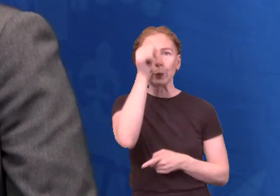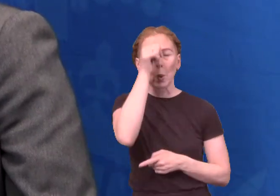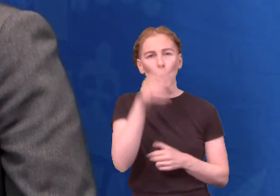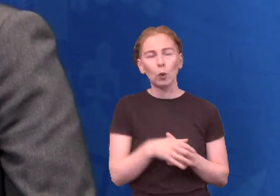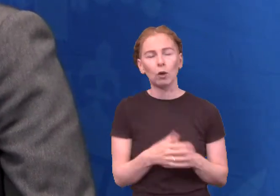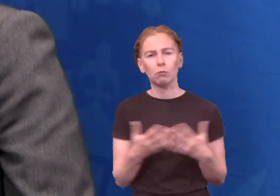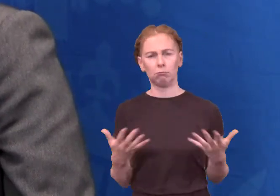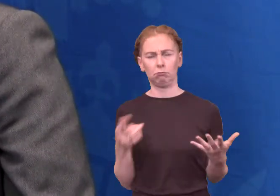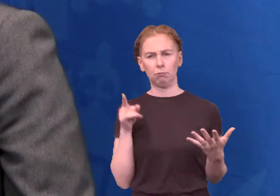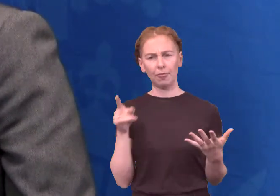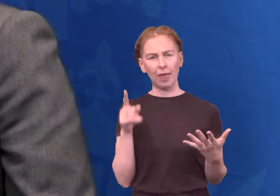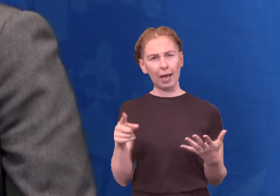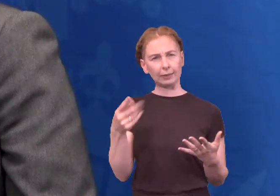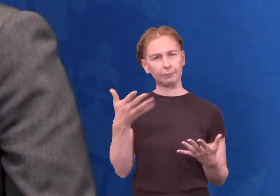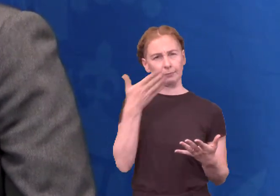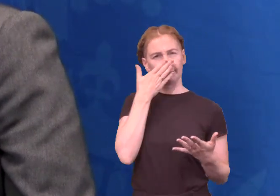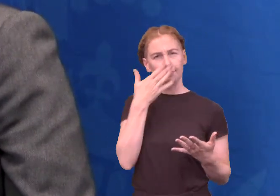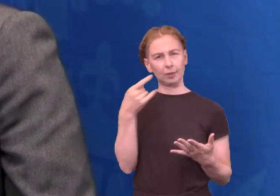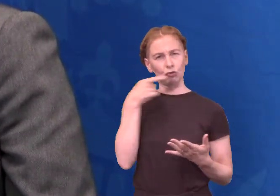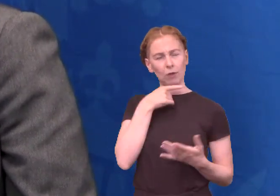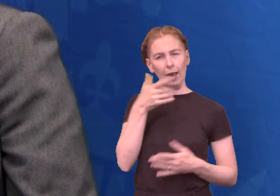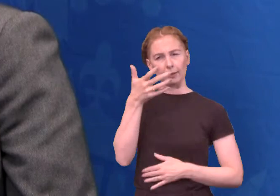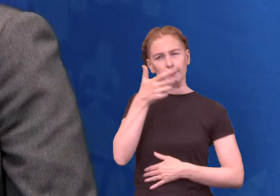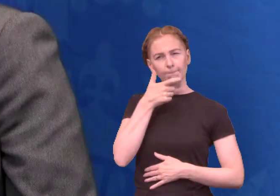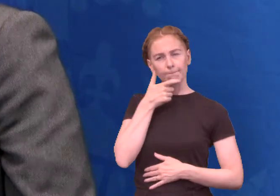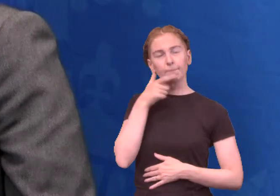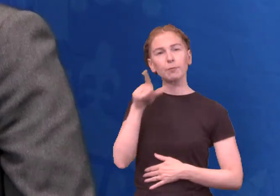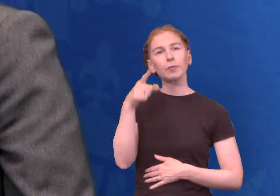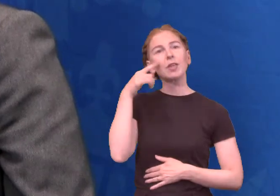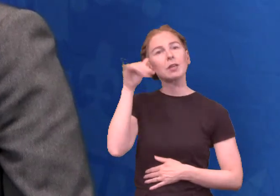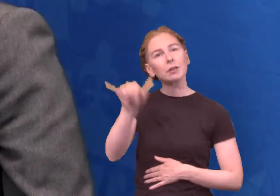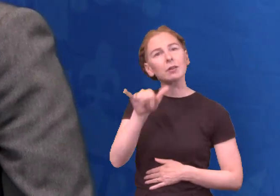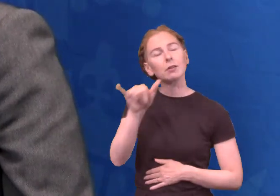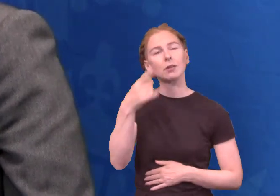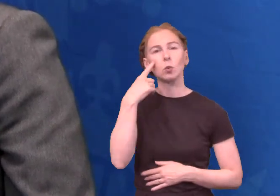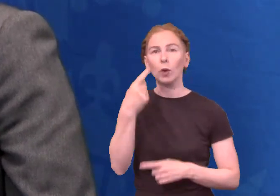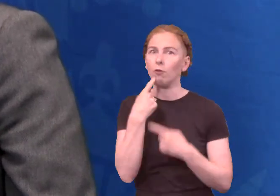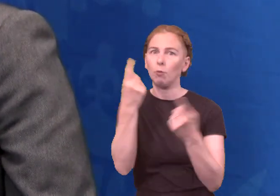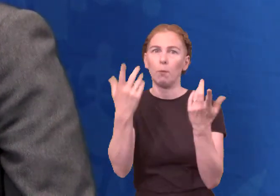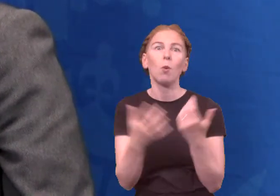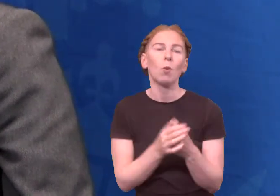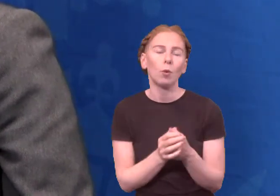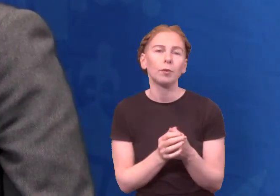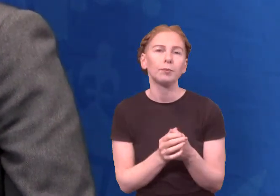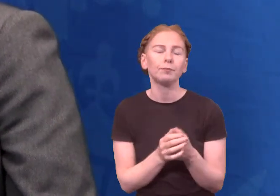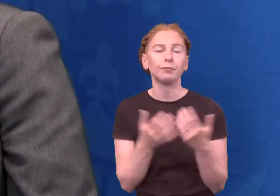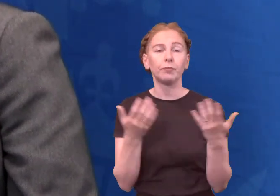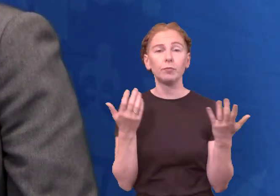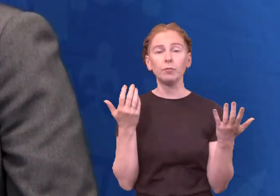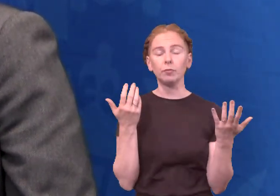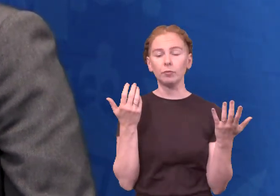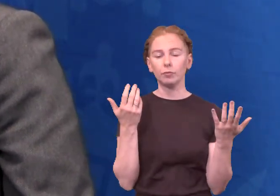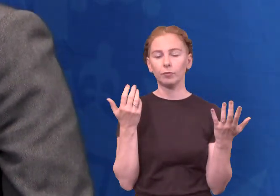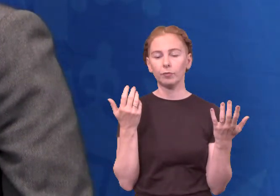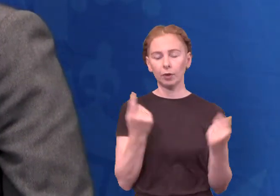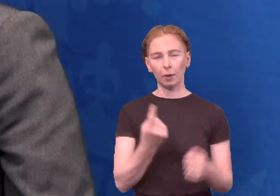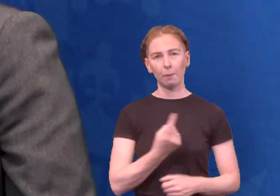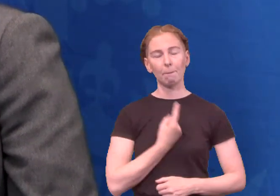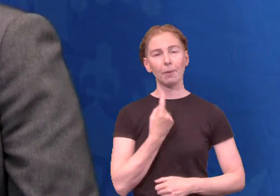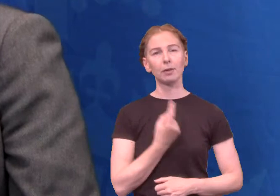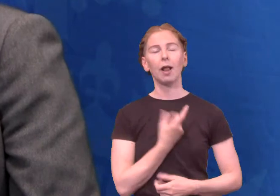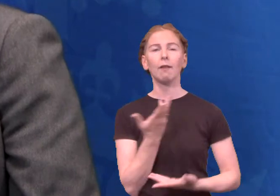unusual and you don't understand why. So absolutely, and through my membership of the